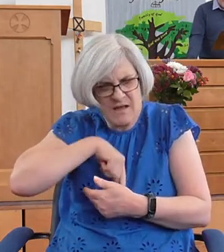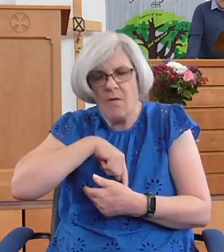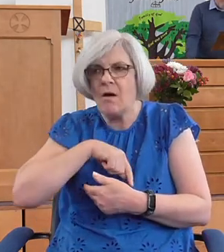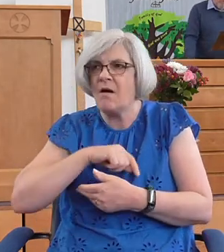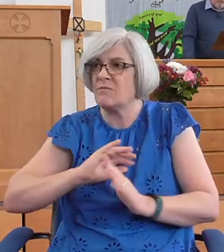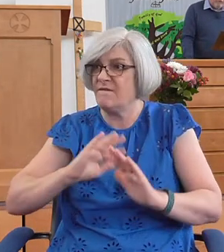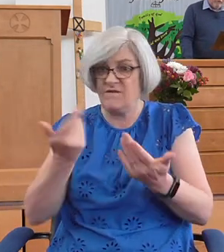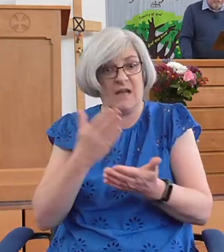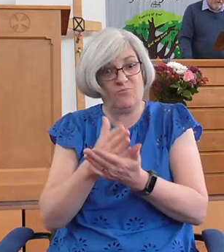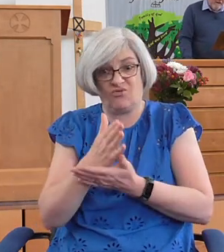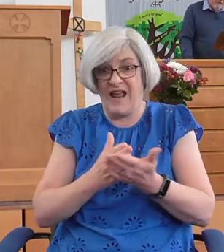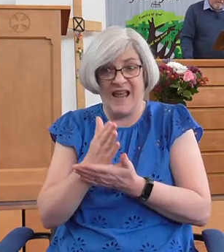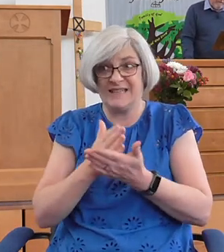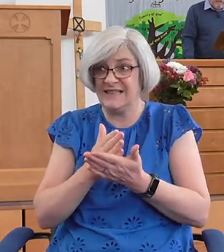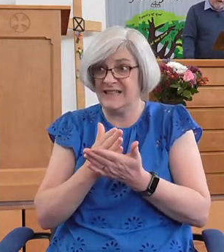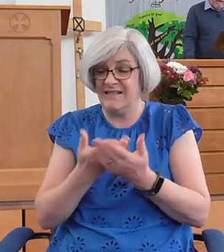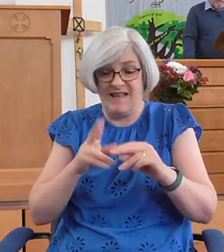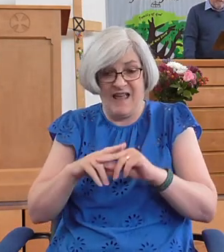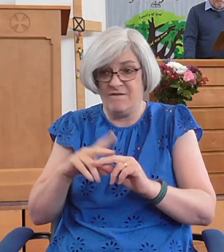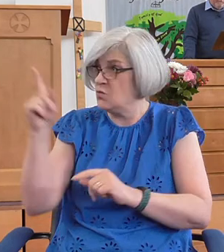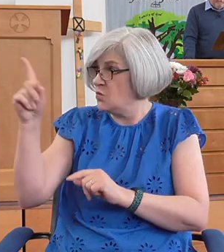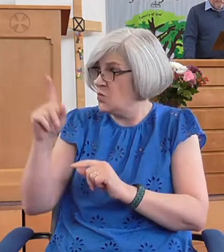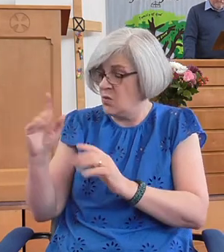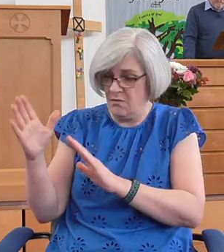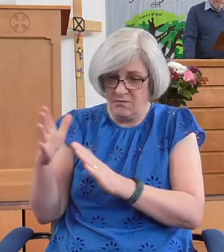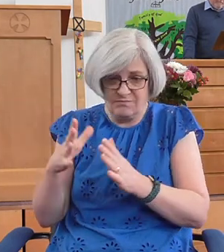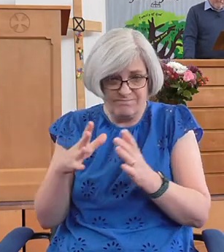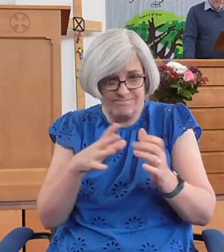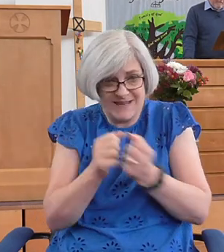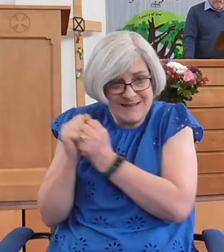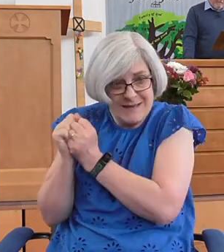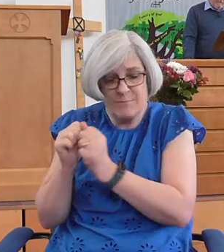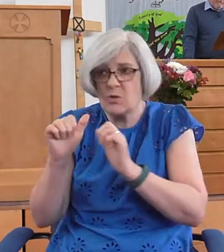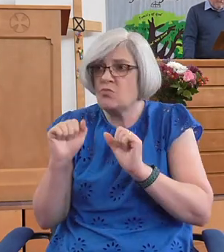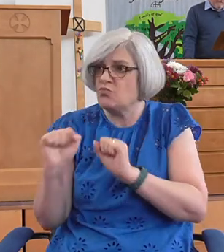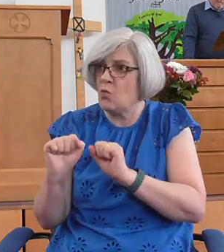to withhold your blessing from the earth.